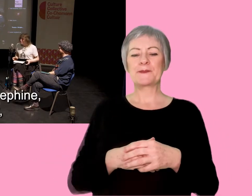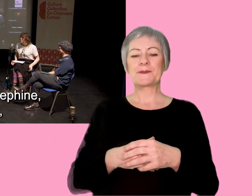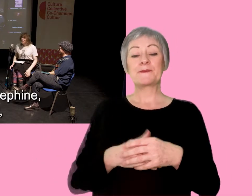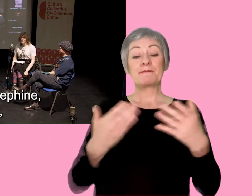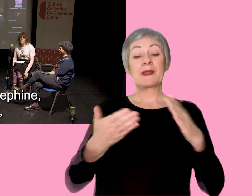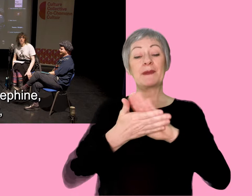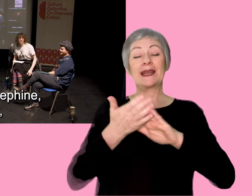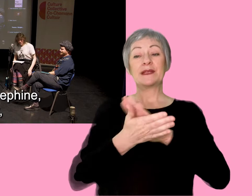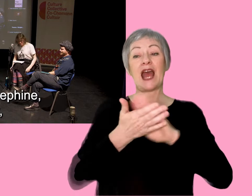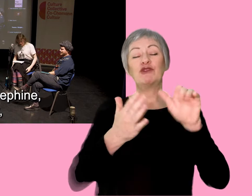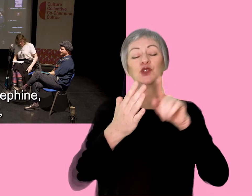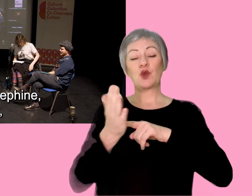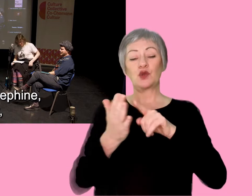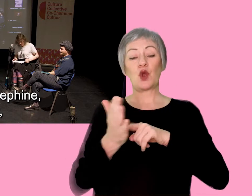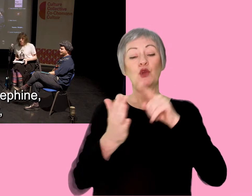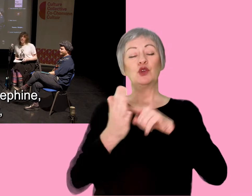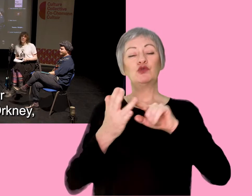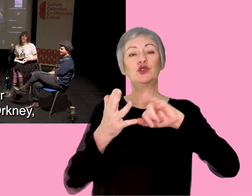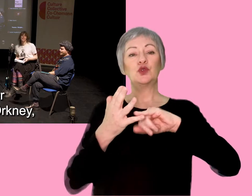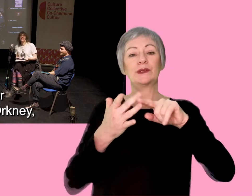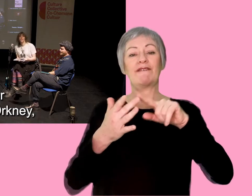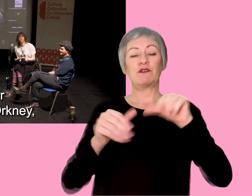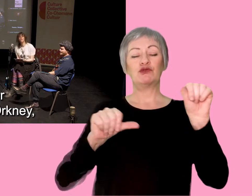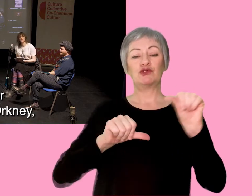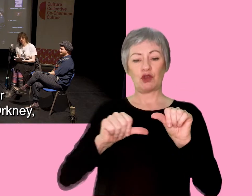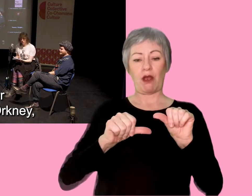my name's Harry Josephine, Josie for short, and